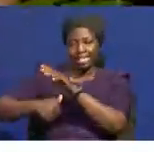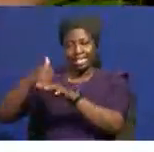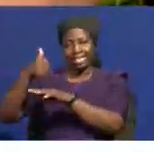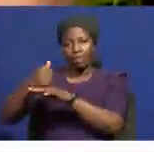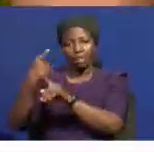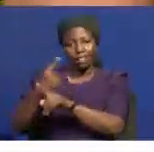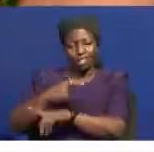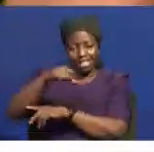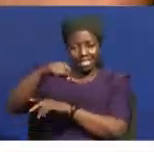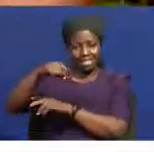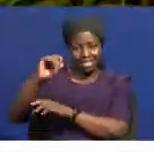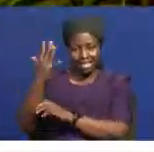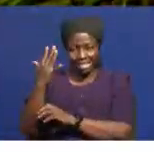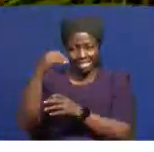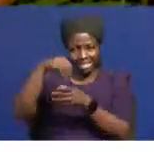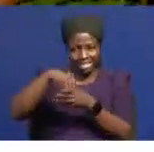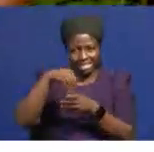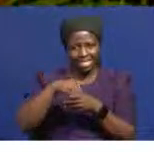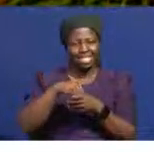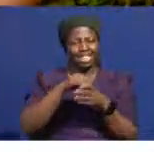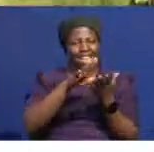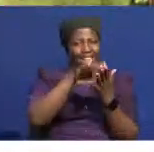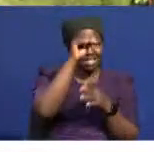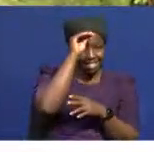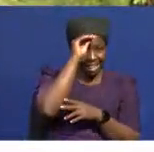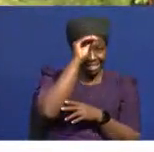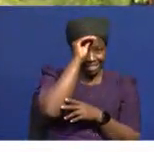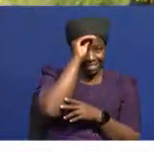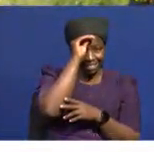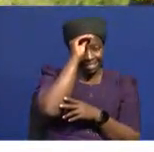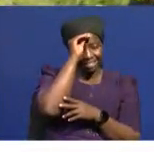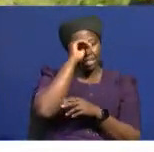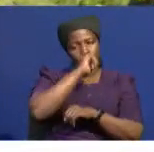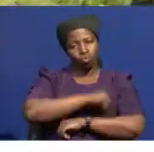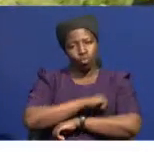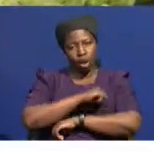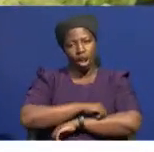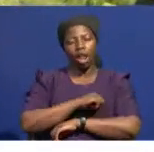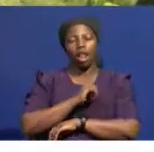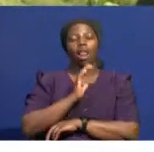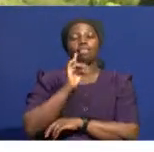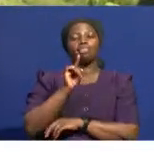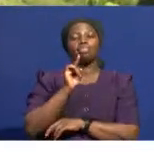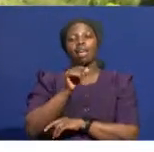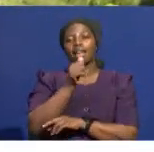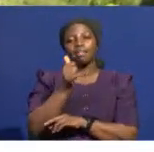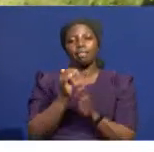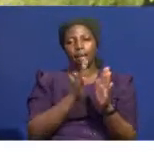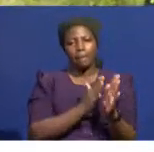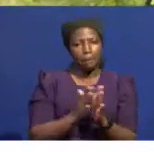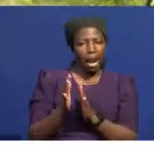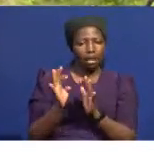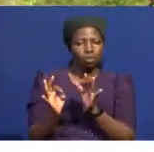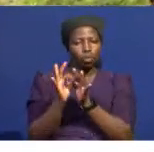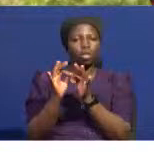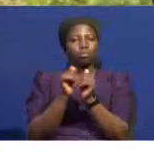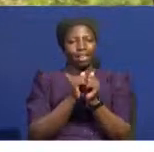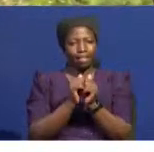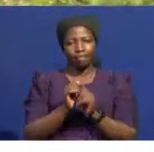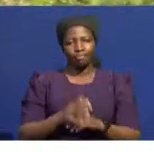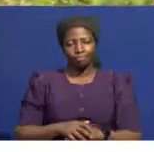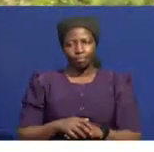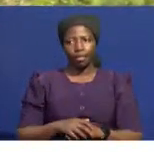learning institutions as a carbon compensation plan. Going forward, with this government initiative to see to it